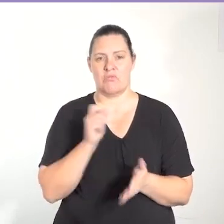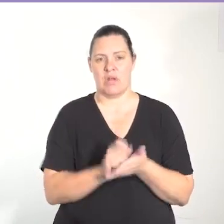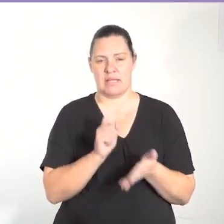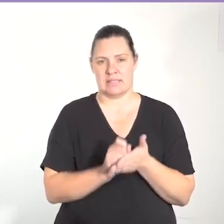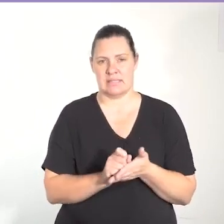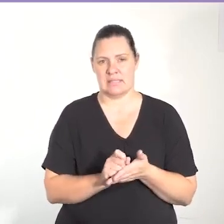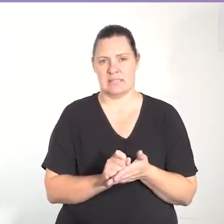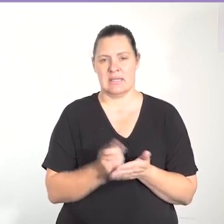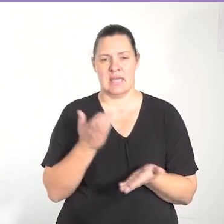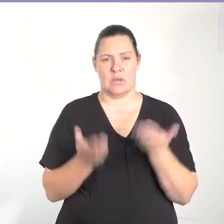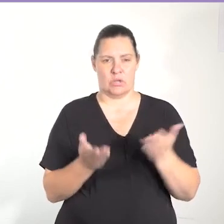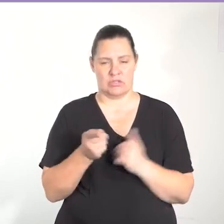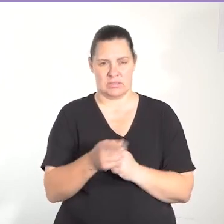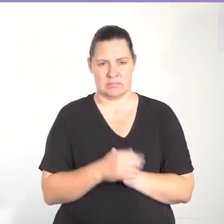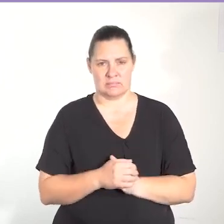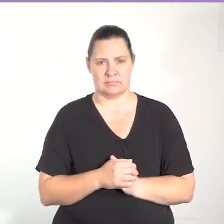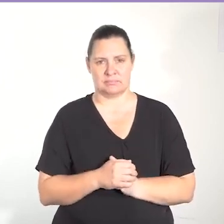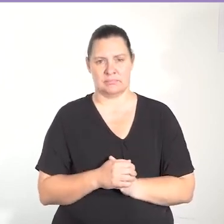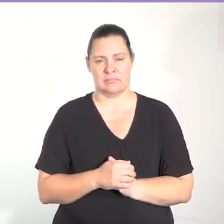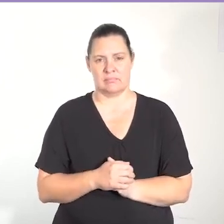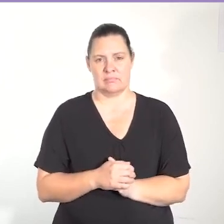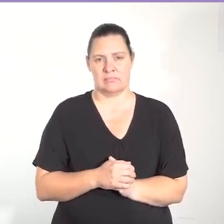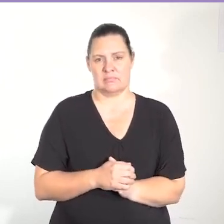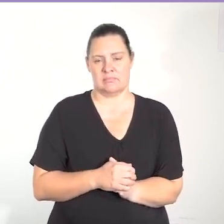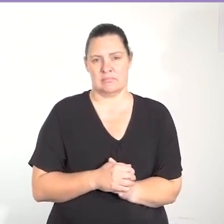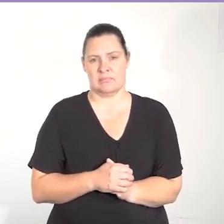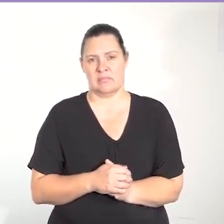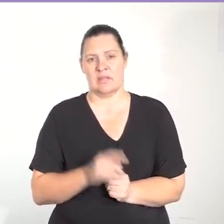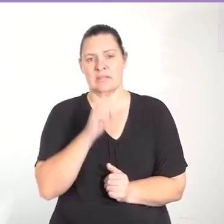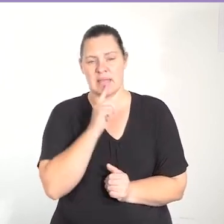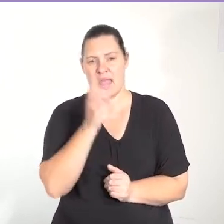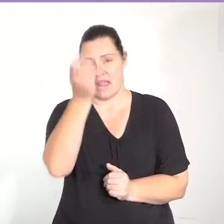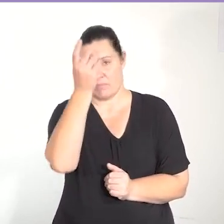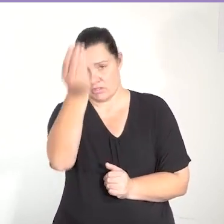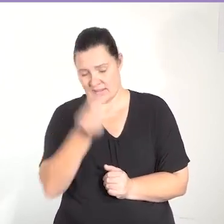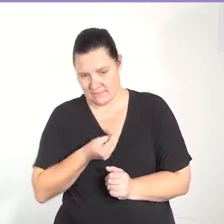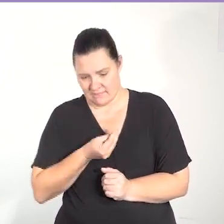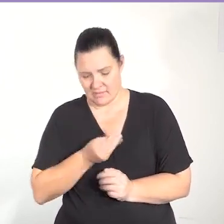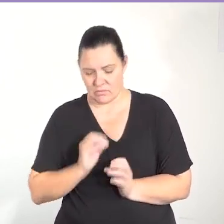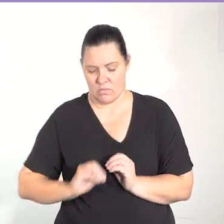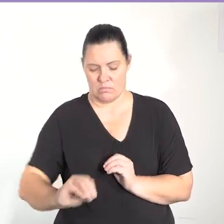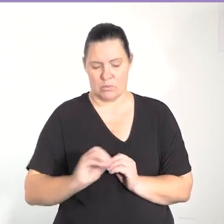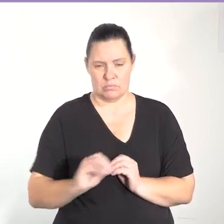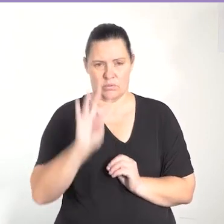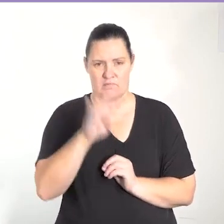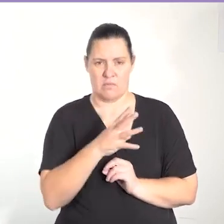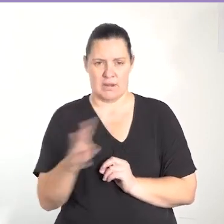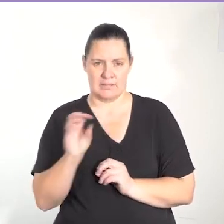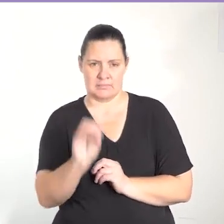to write my equation and I'm going to use the given information there to